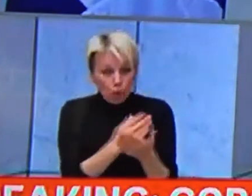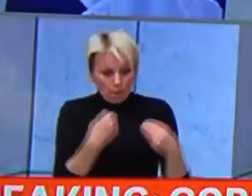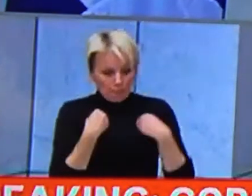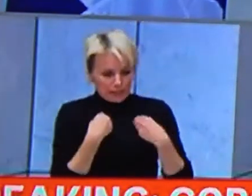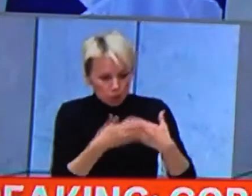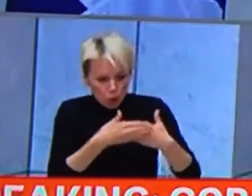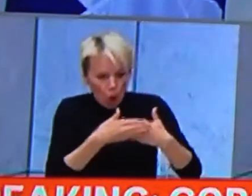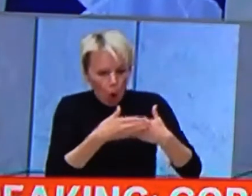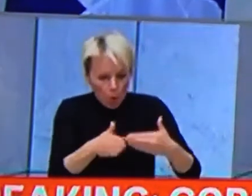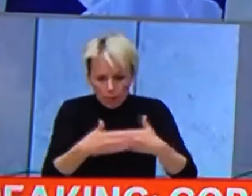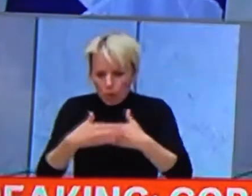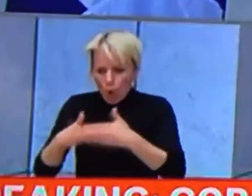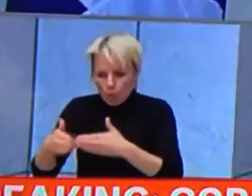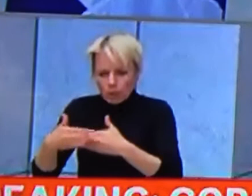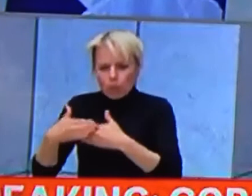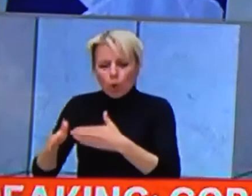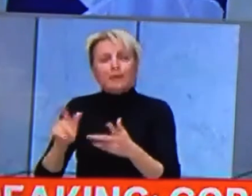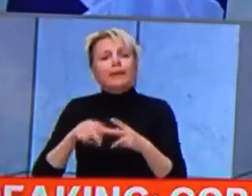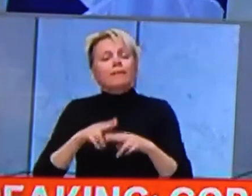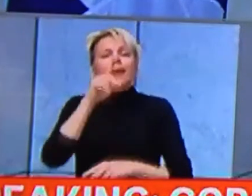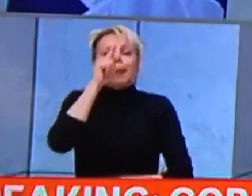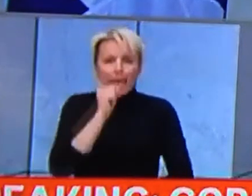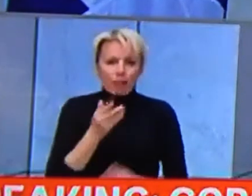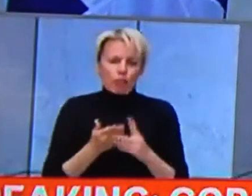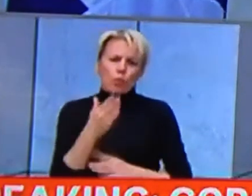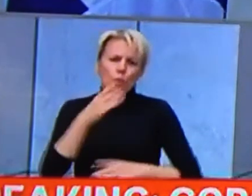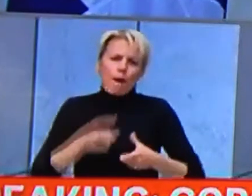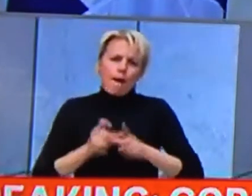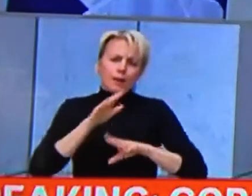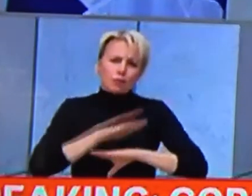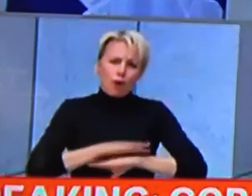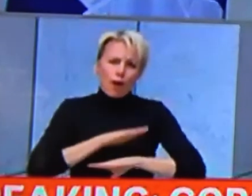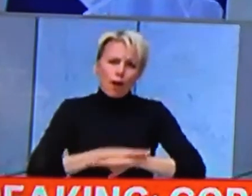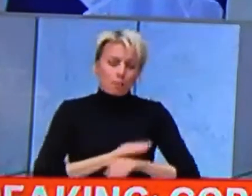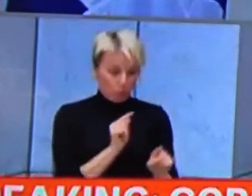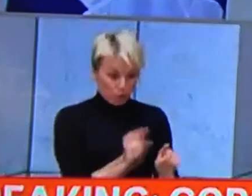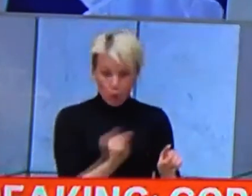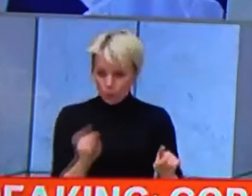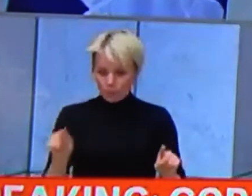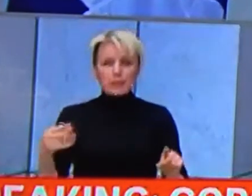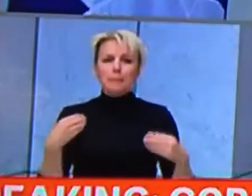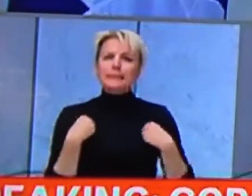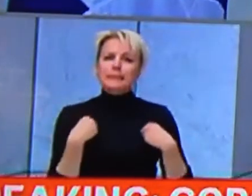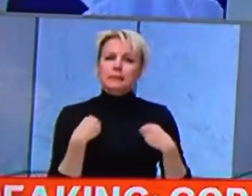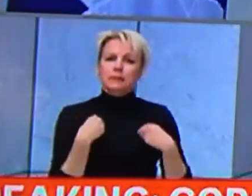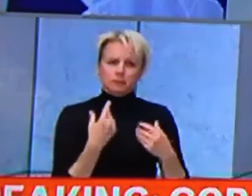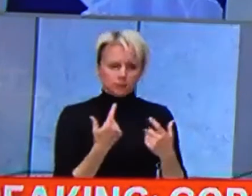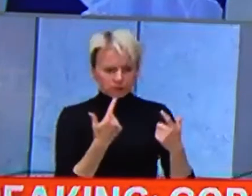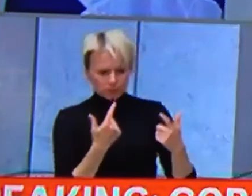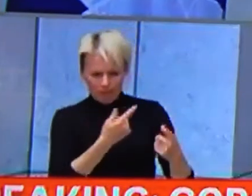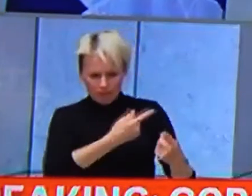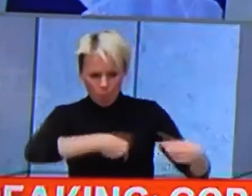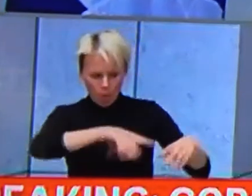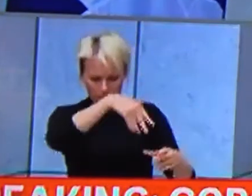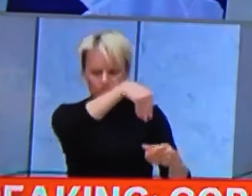time. And what we're seeking to do is ensure that in these businesses, everybody's part of it. Everybody's a team member